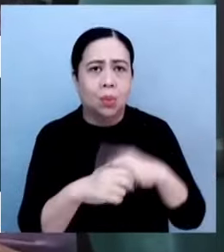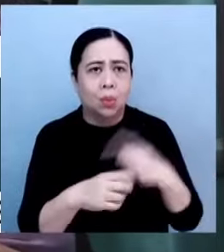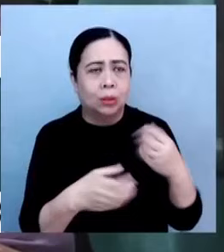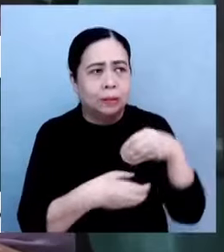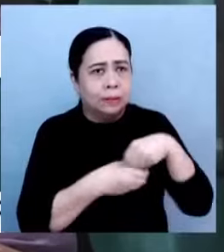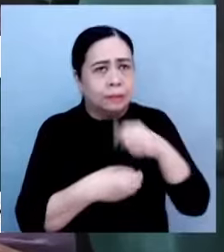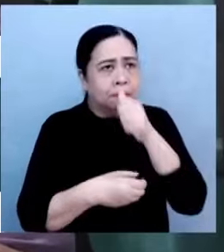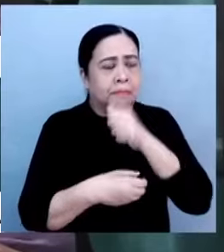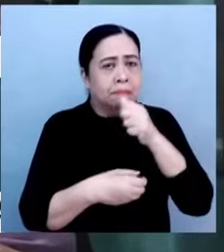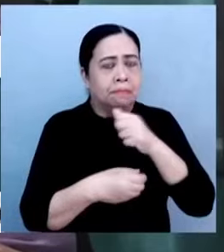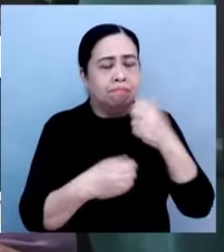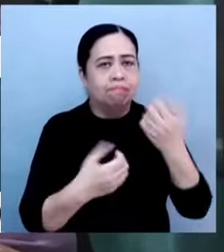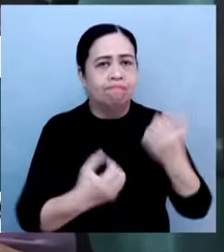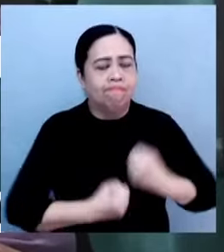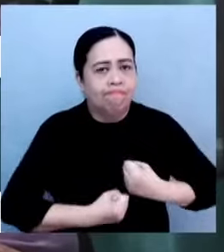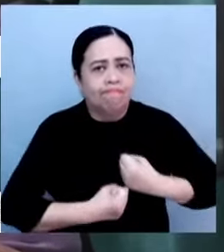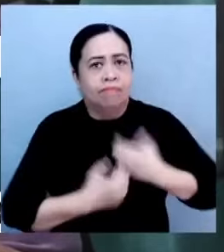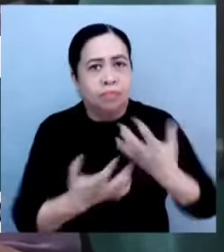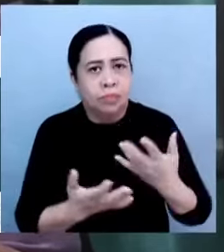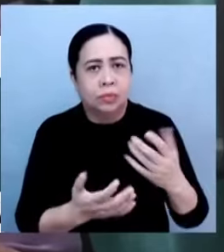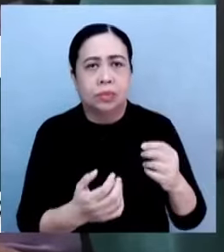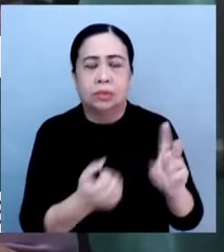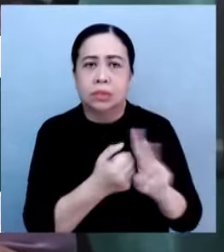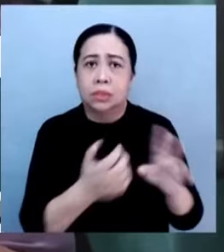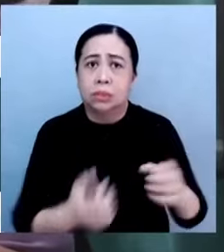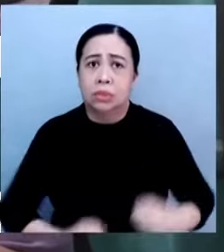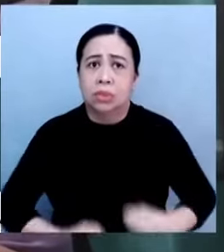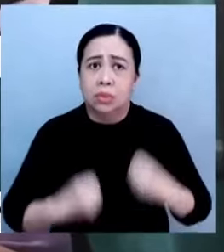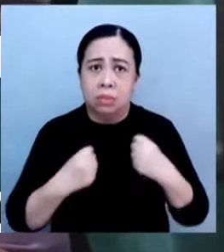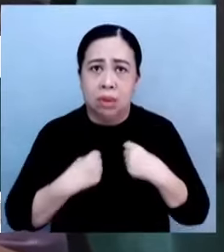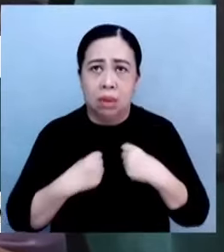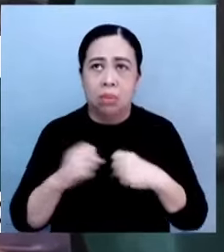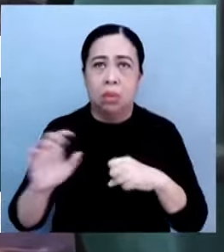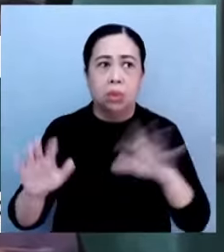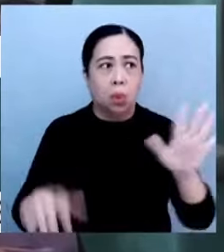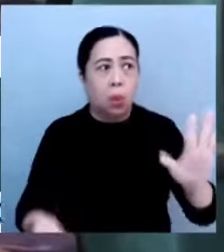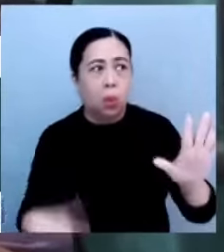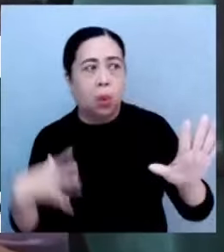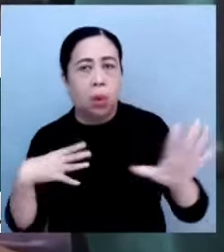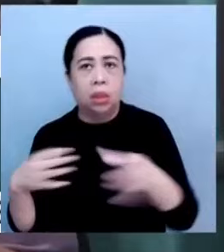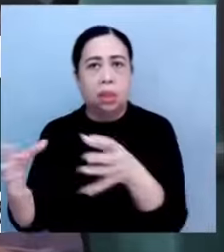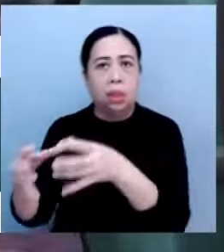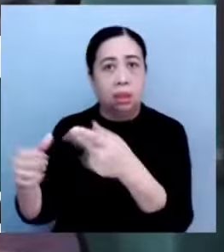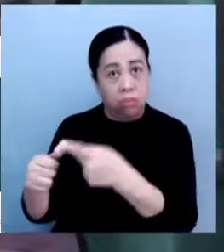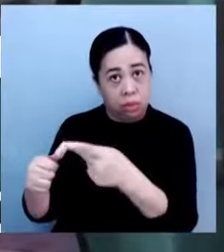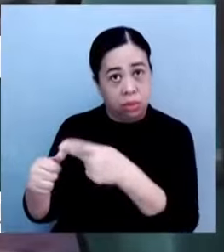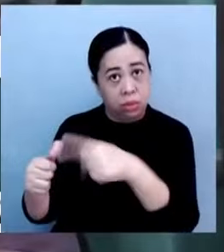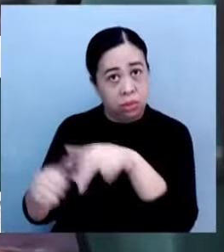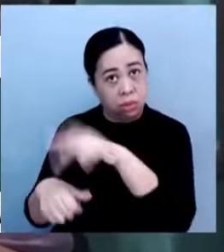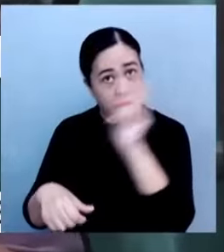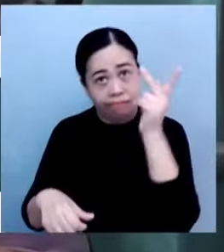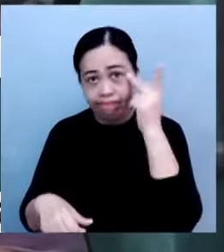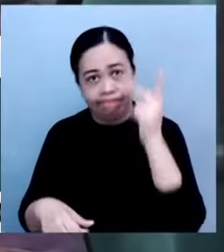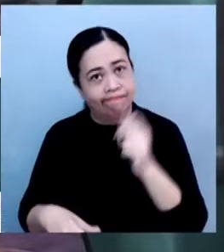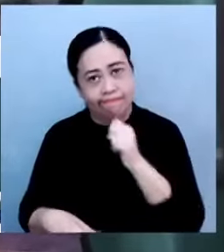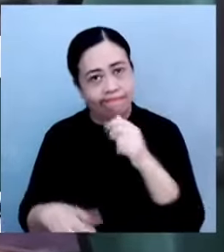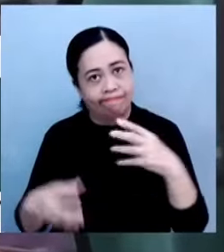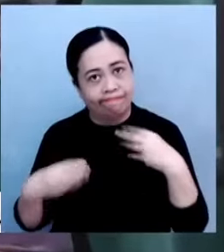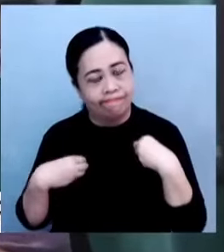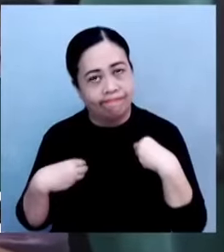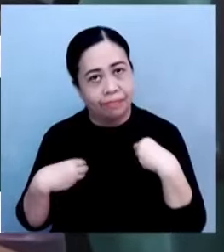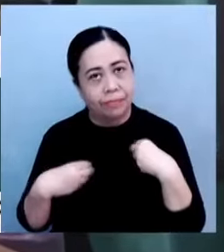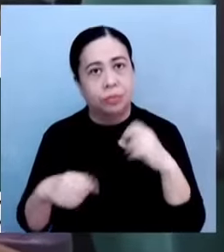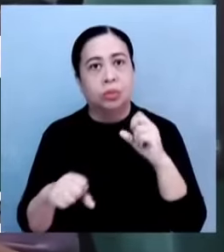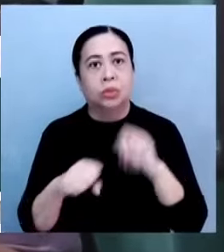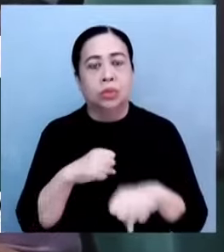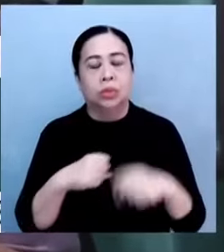mga victim survivors para lang unahin ang mga bangayan sa politika. Kaya